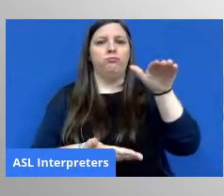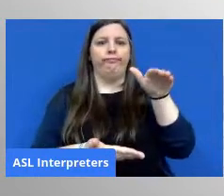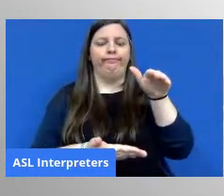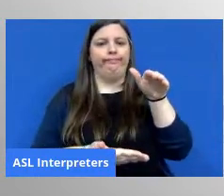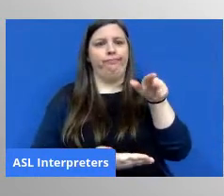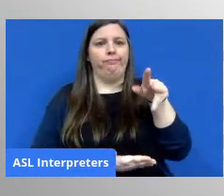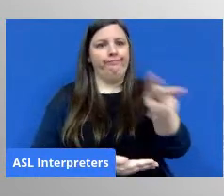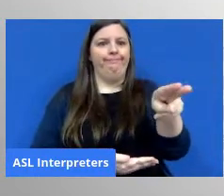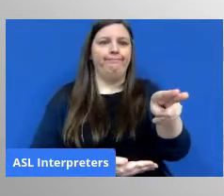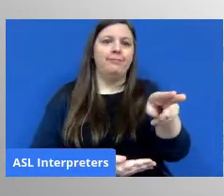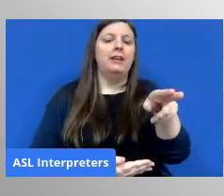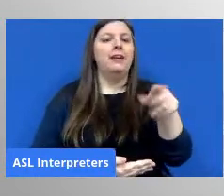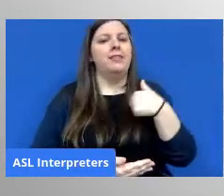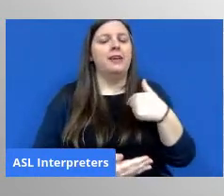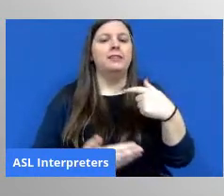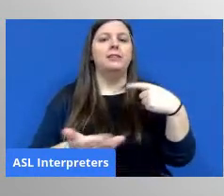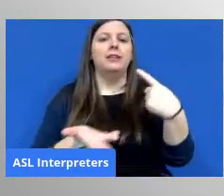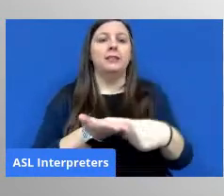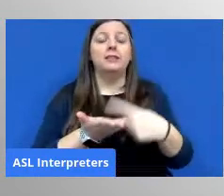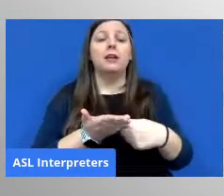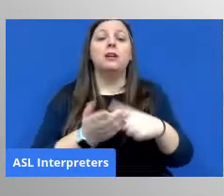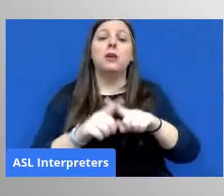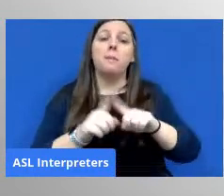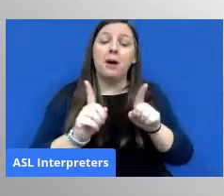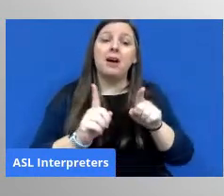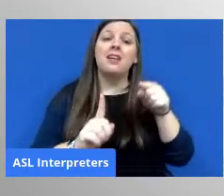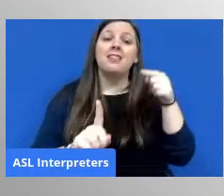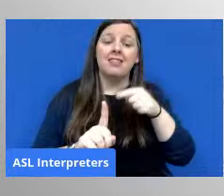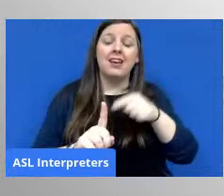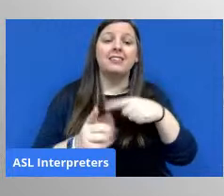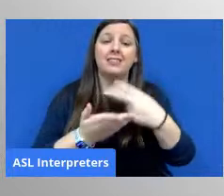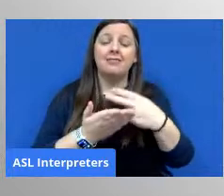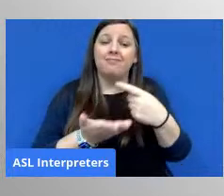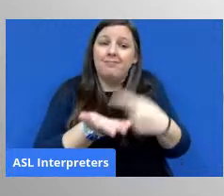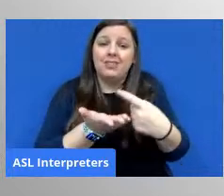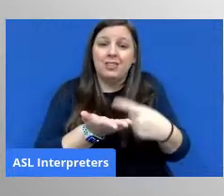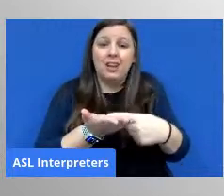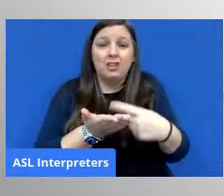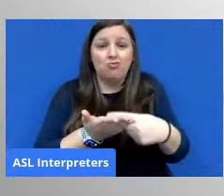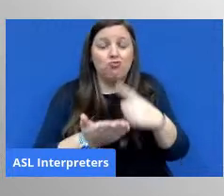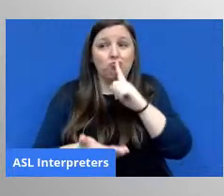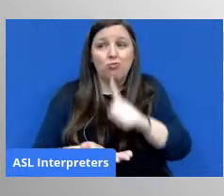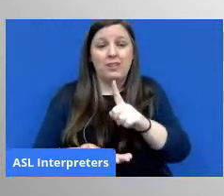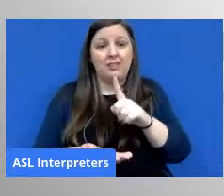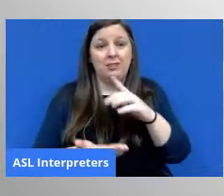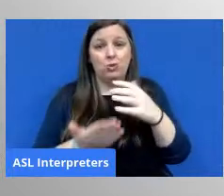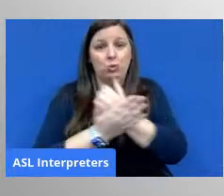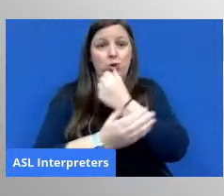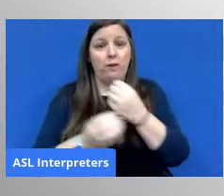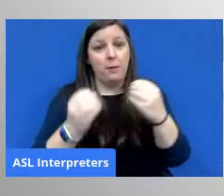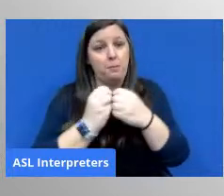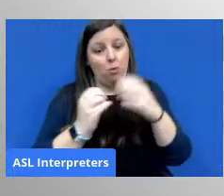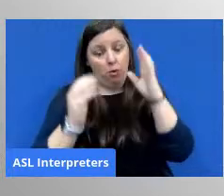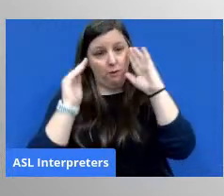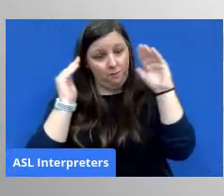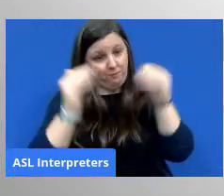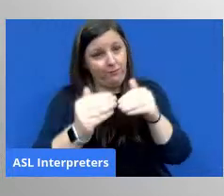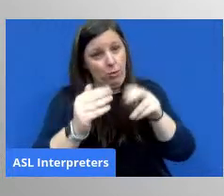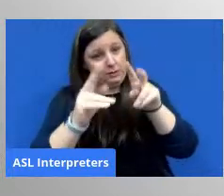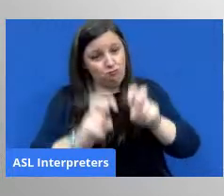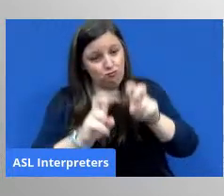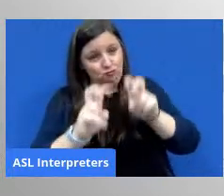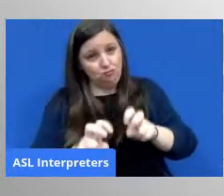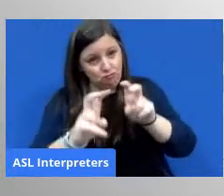discussion deserves maybe even more attention. And so, I think it could